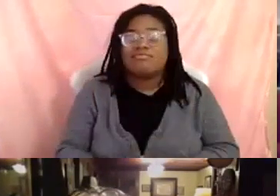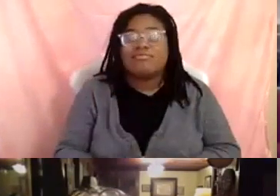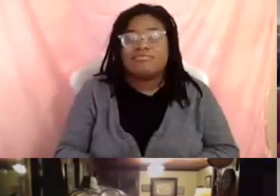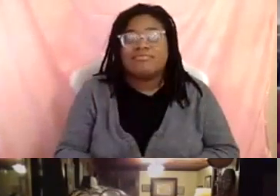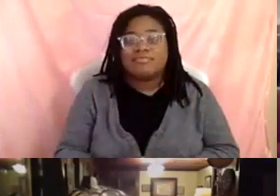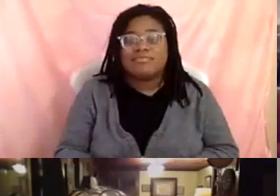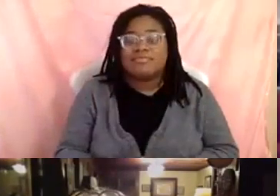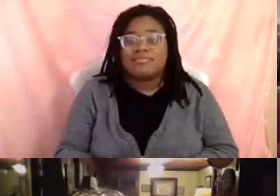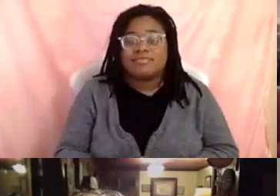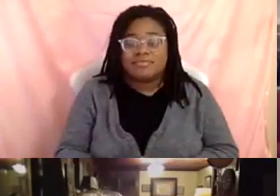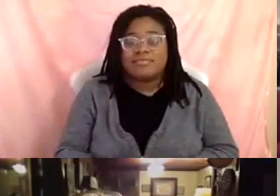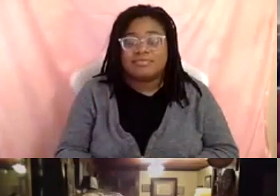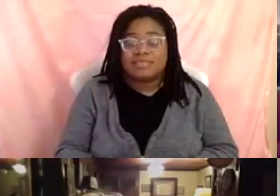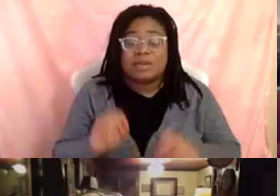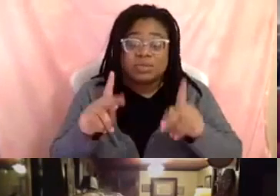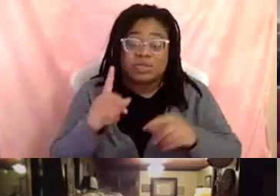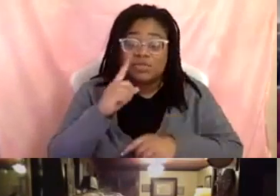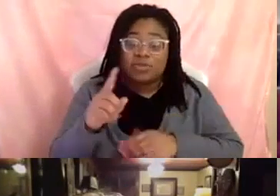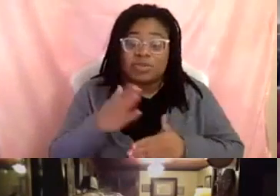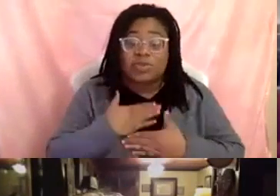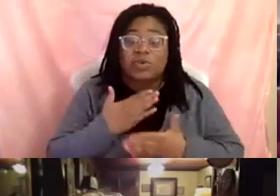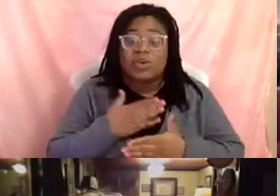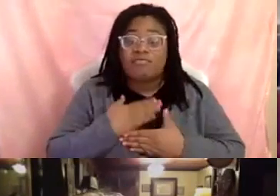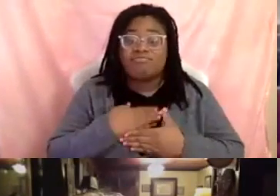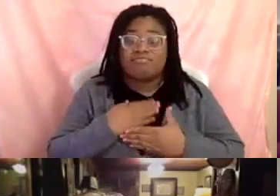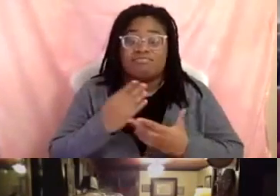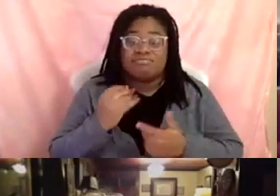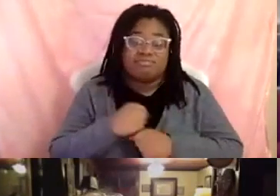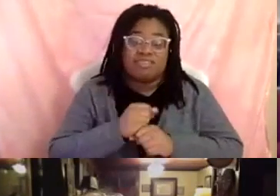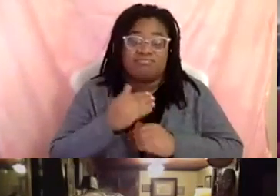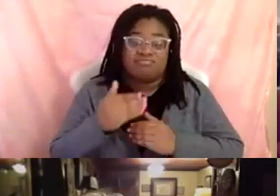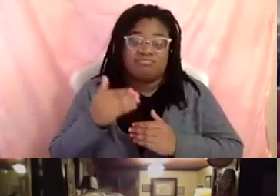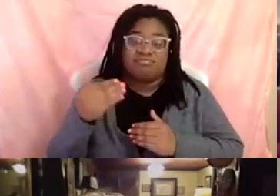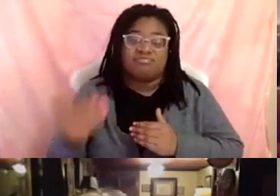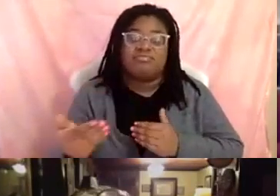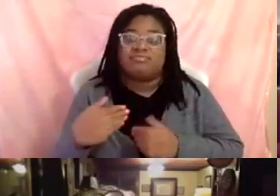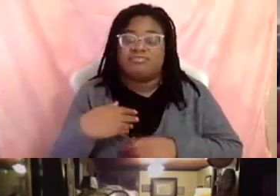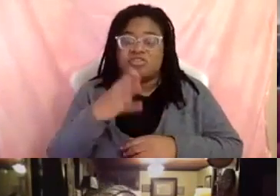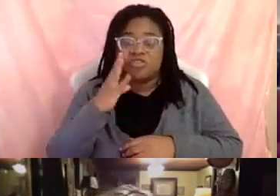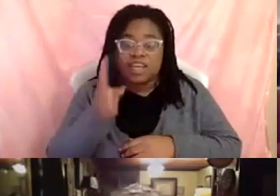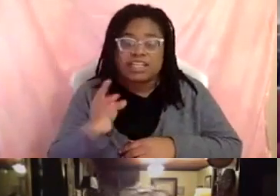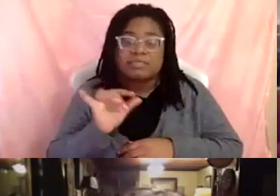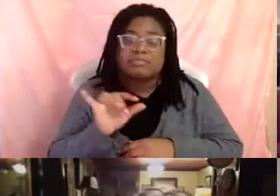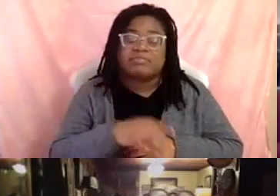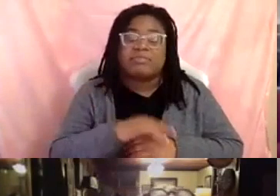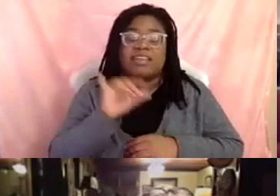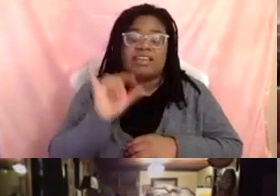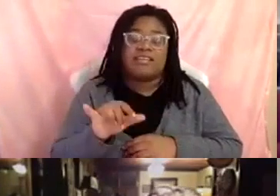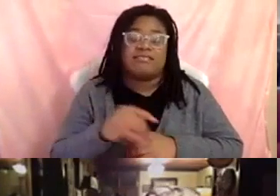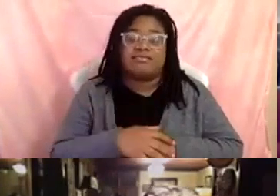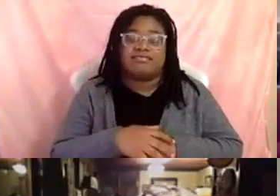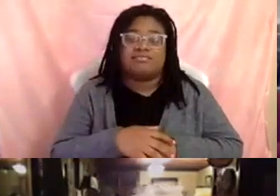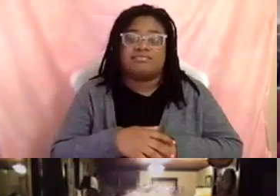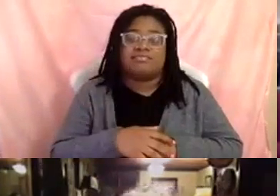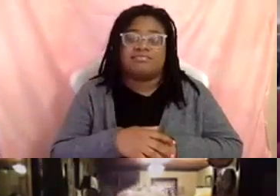yeah, an opportunity for joy in the making, you know, in the joy in creating. That has been, I